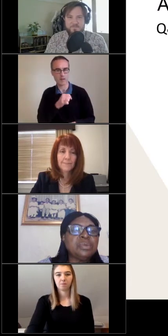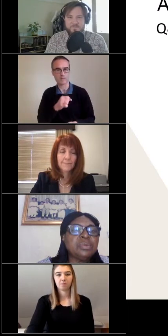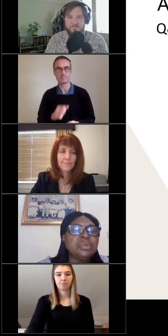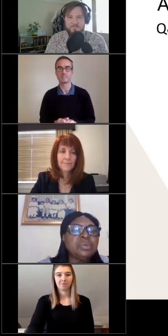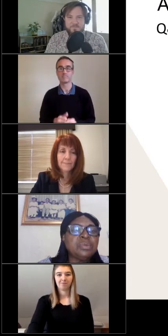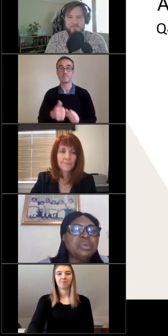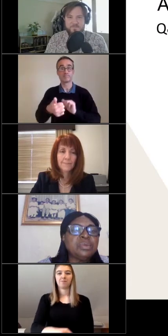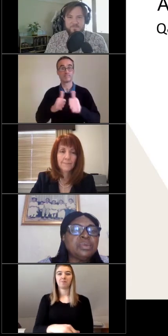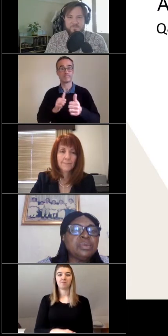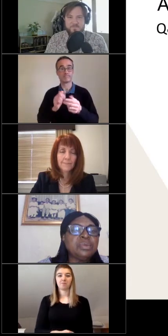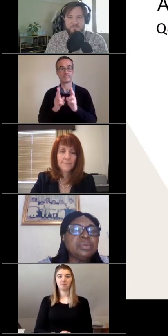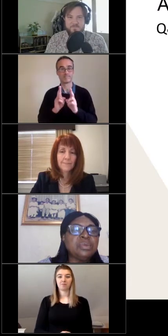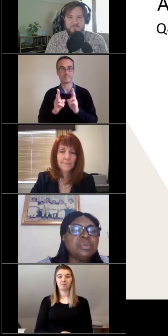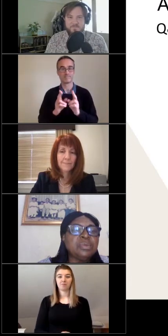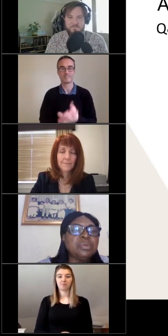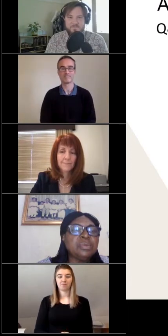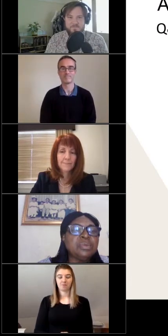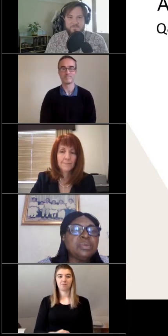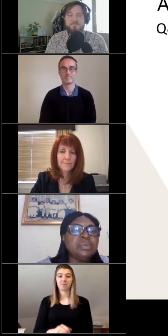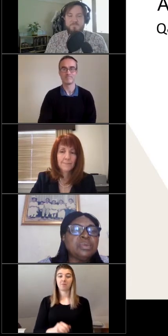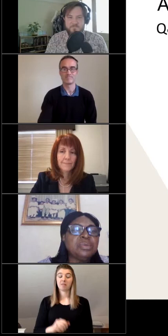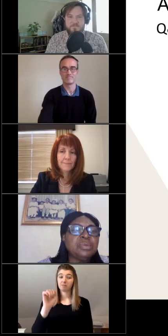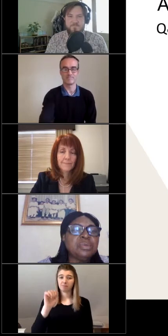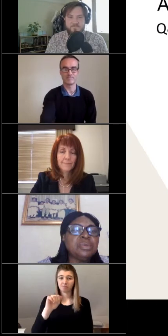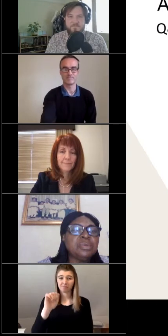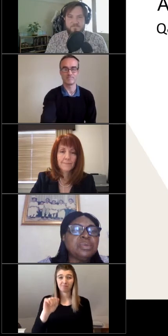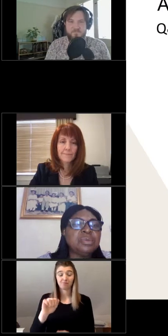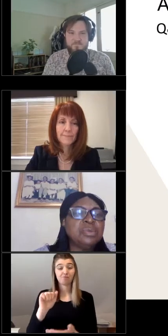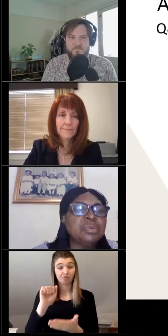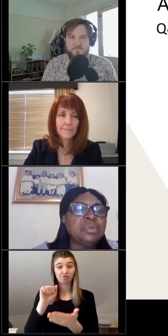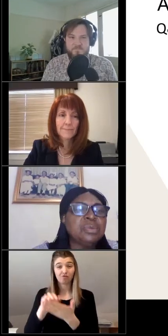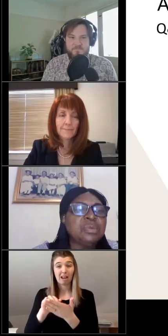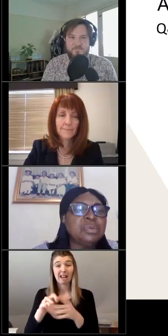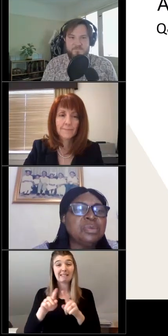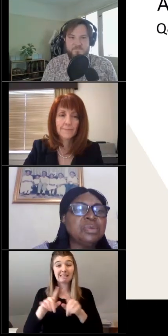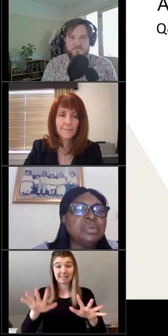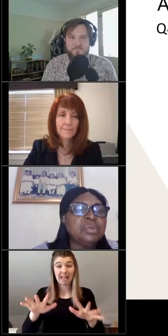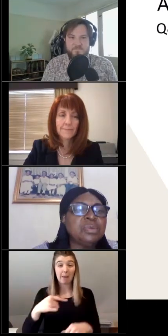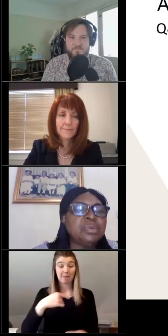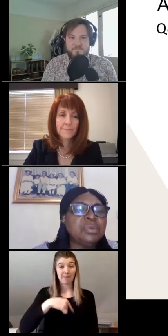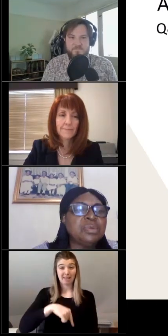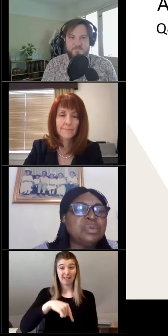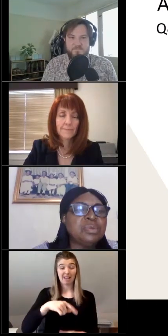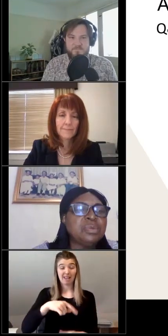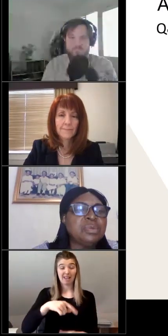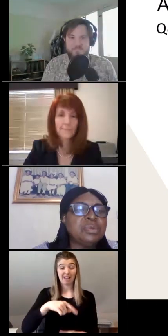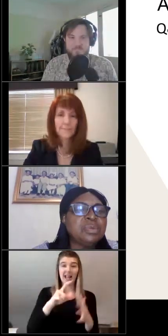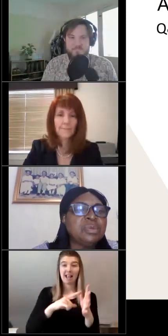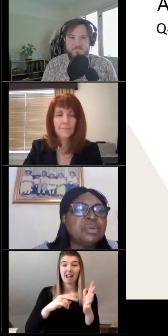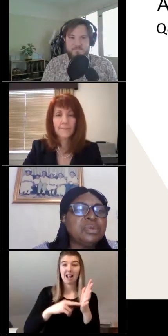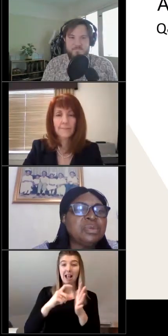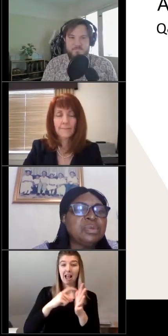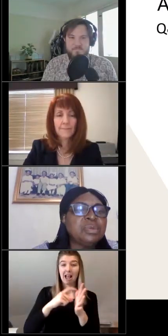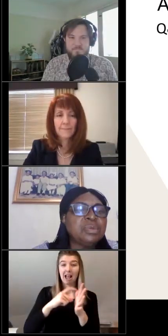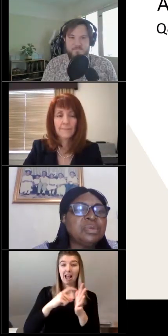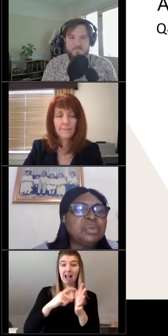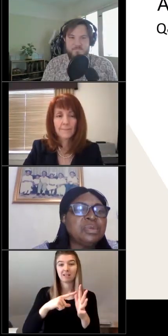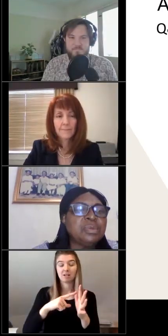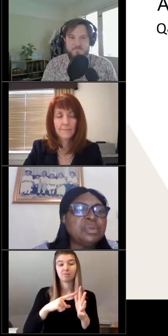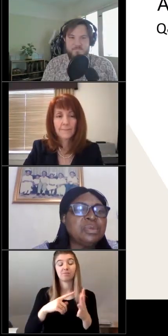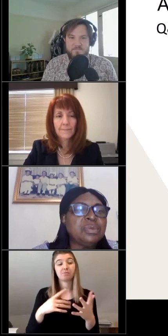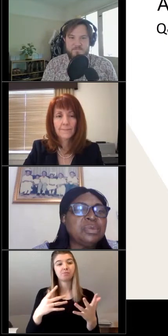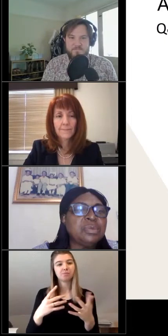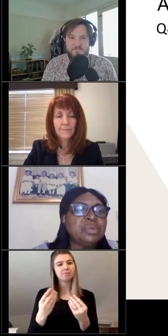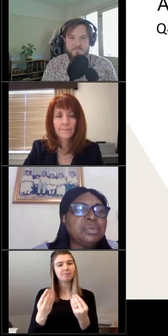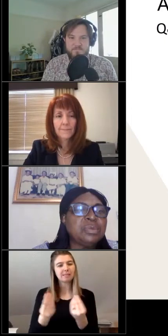Yeah, I mean, absolutely. We have seen the same in Canada, and something we've been thinking about. This is not really